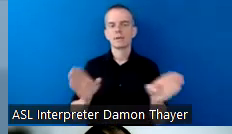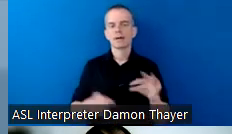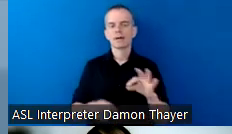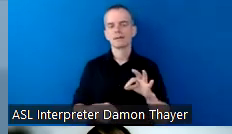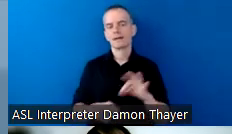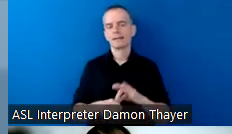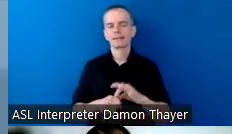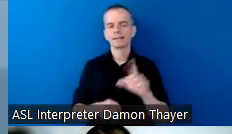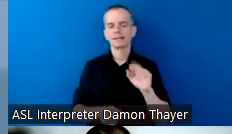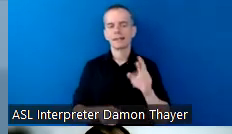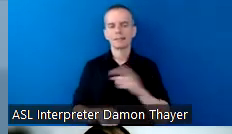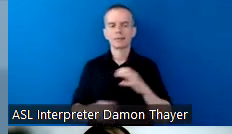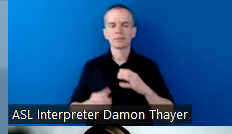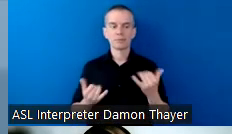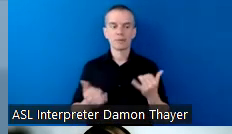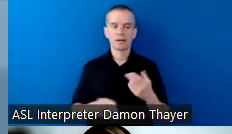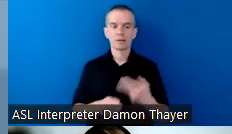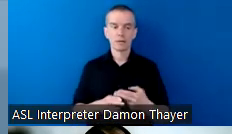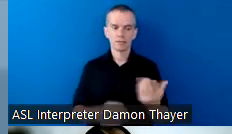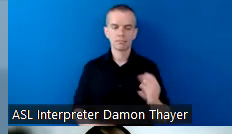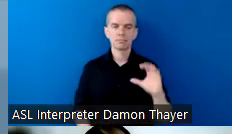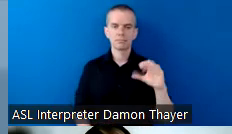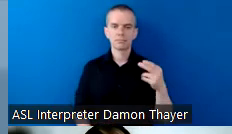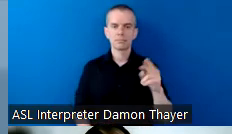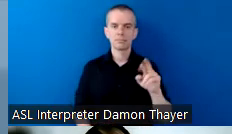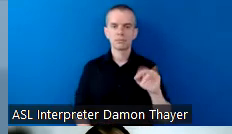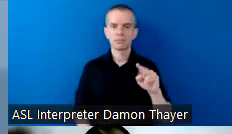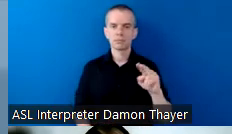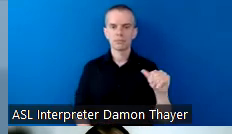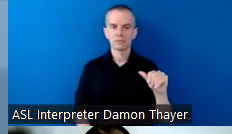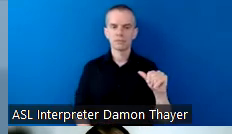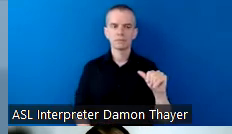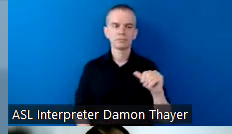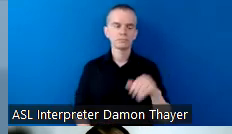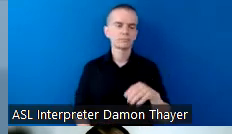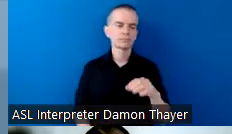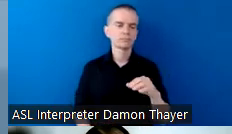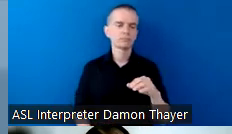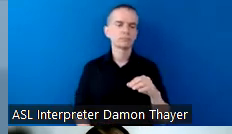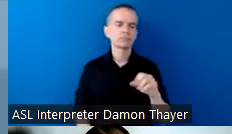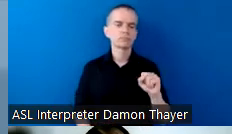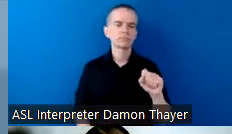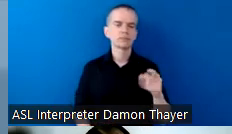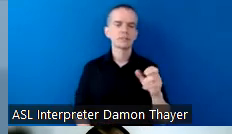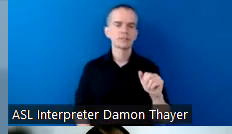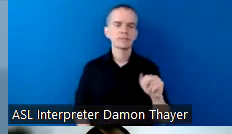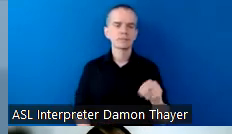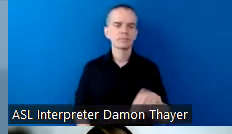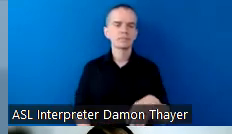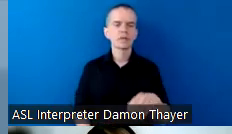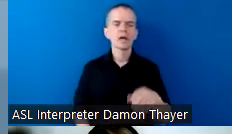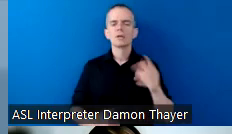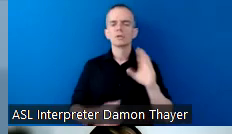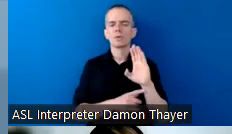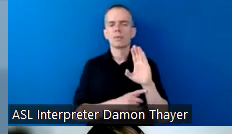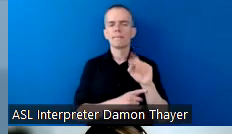Stevenson. And our Fair Housing Enforcement Unit is part of the Civil Rights